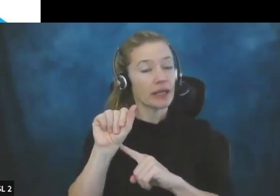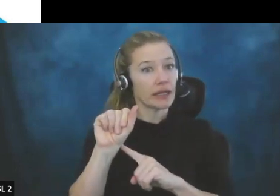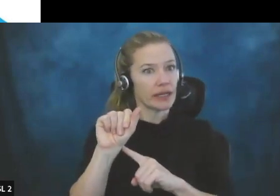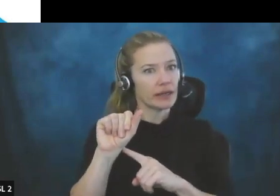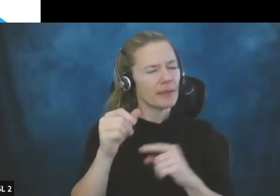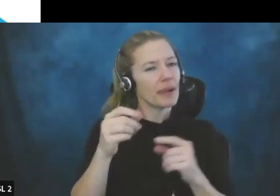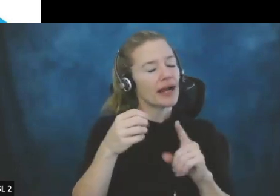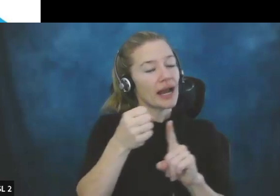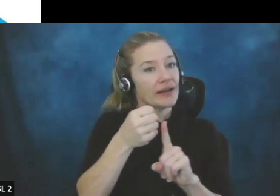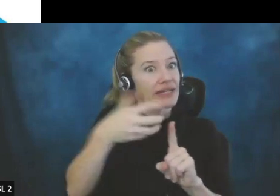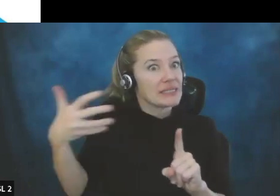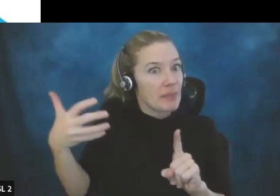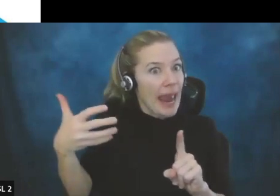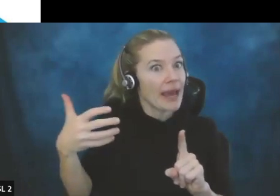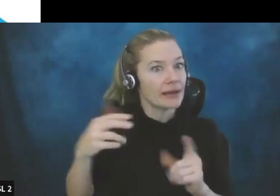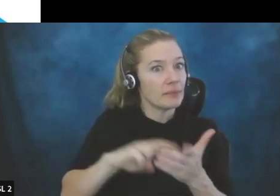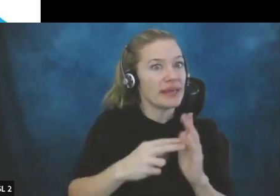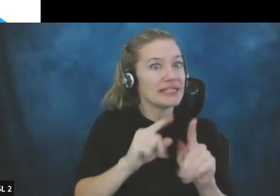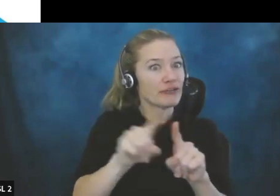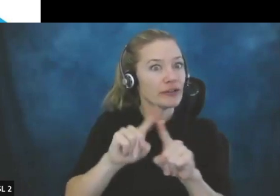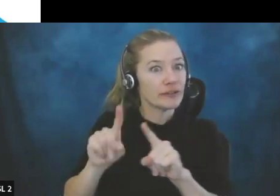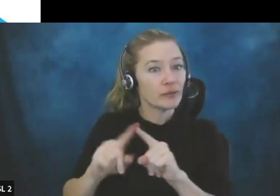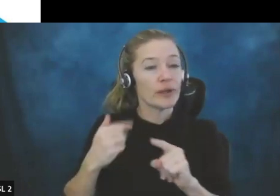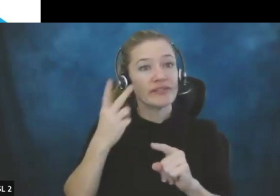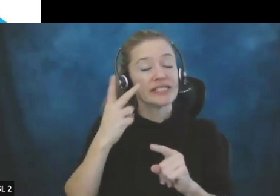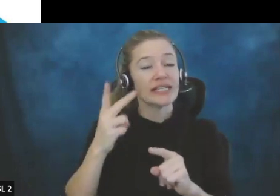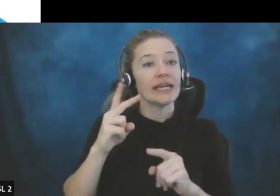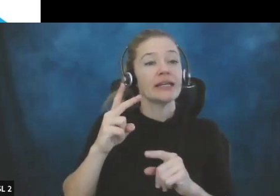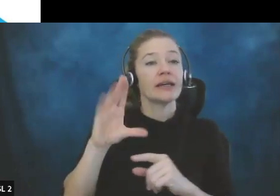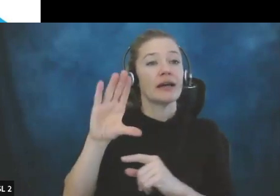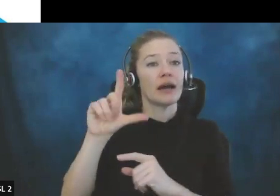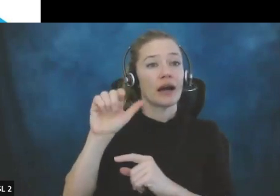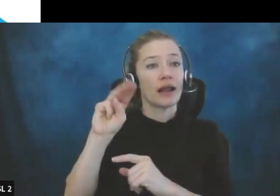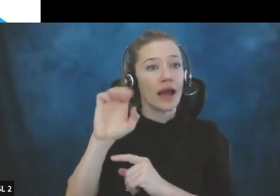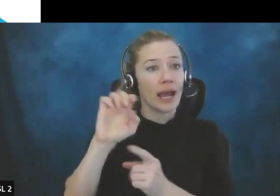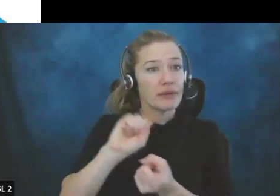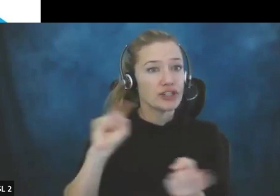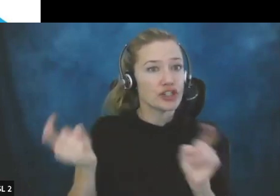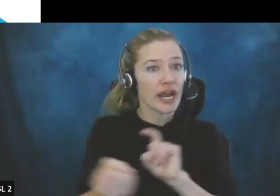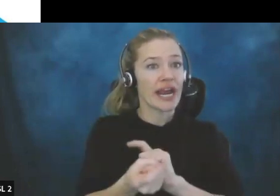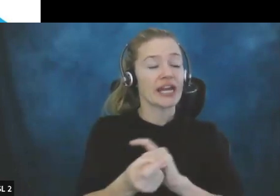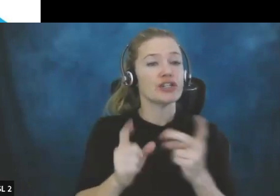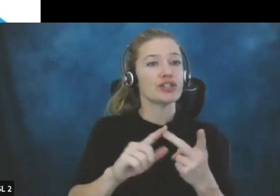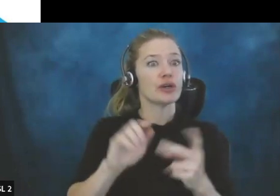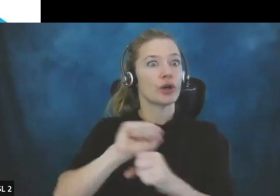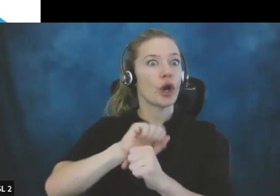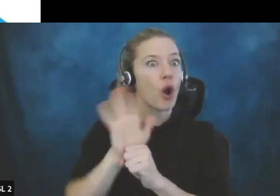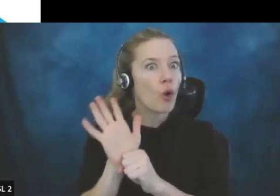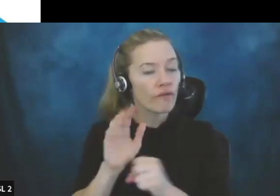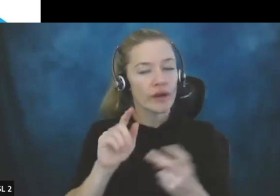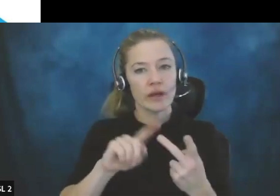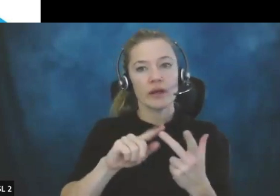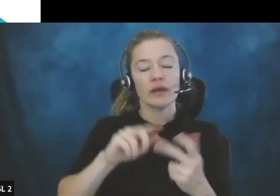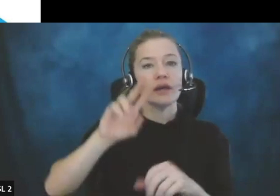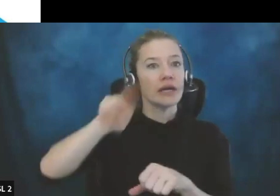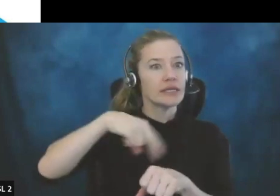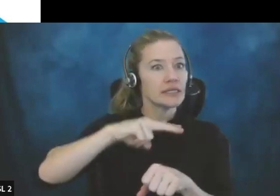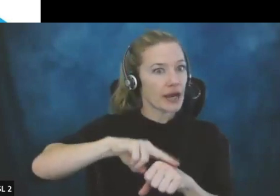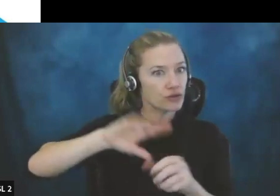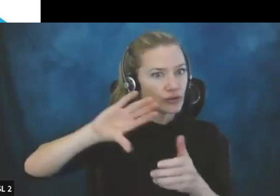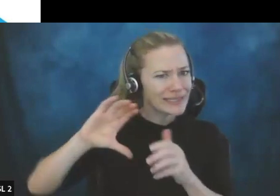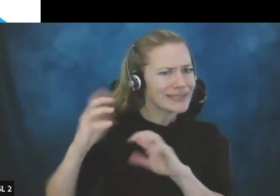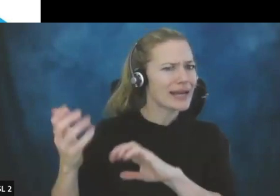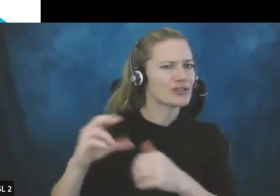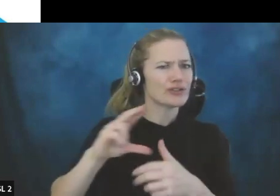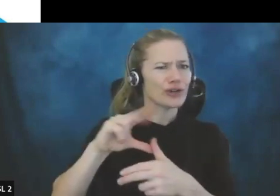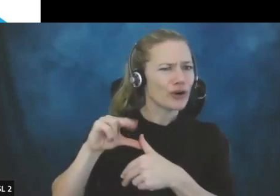of disability expand. We've seen climate change, COVID, other